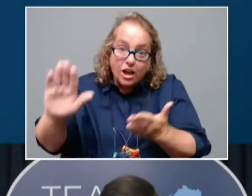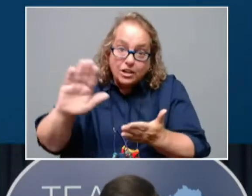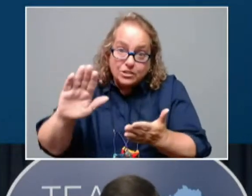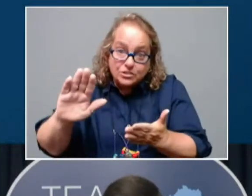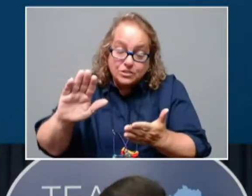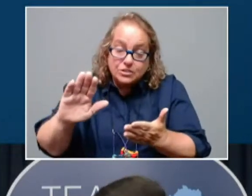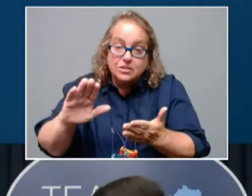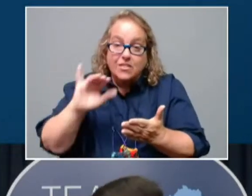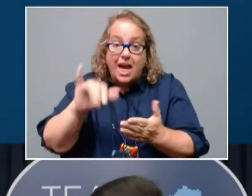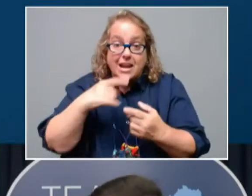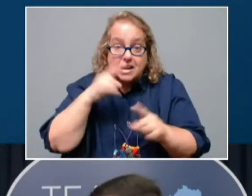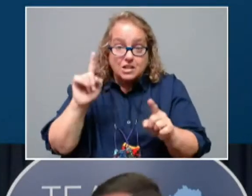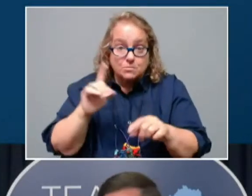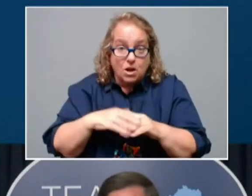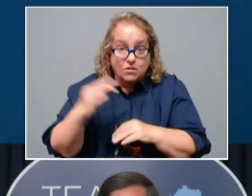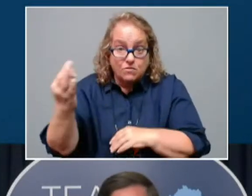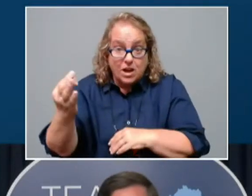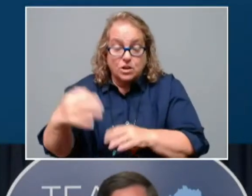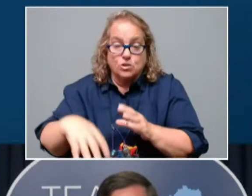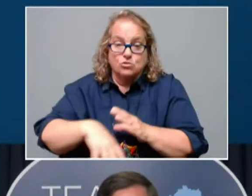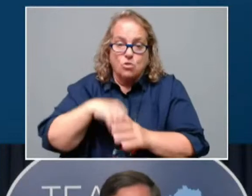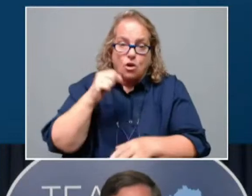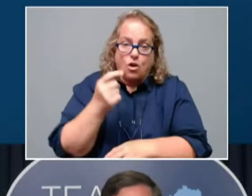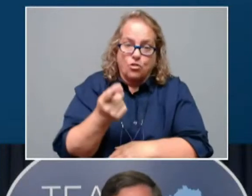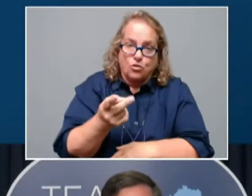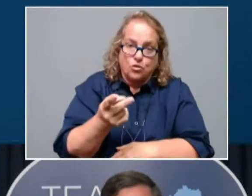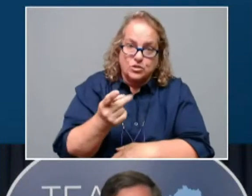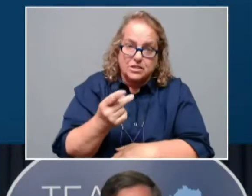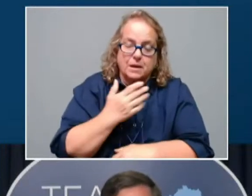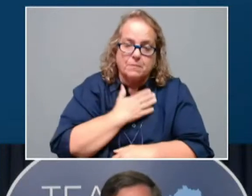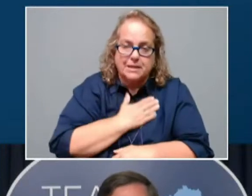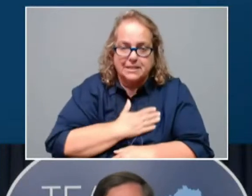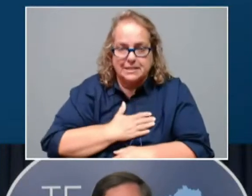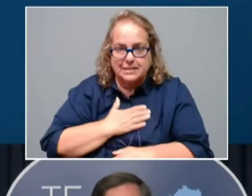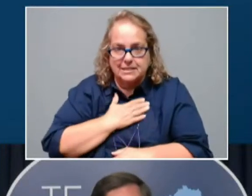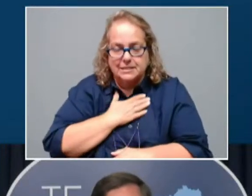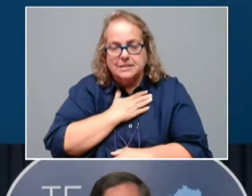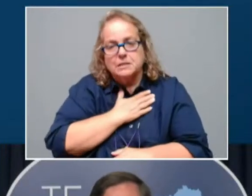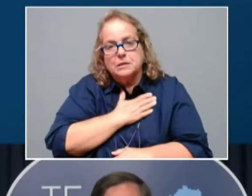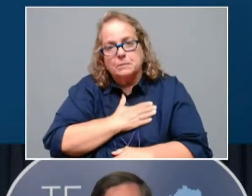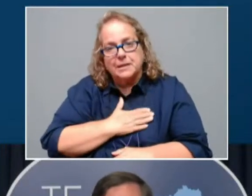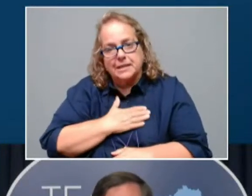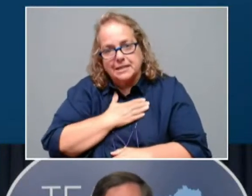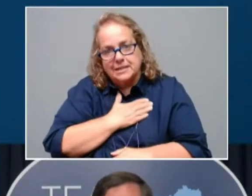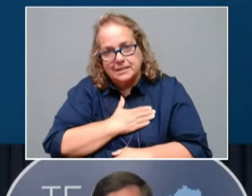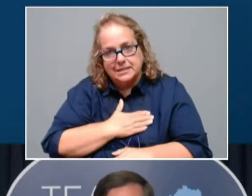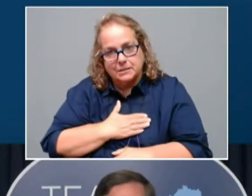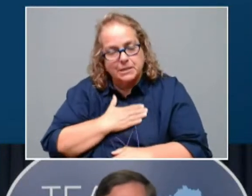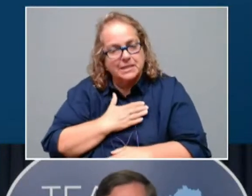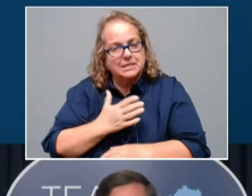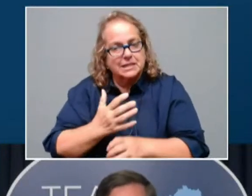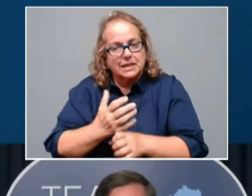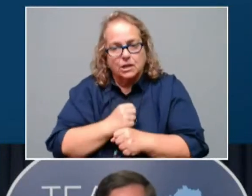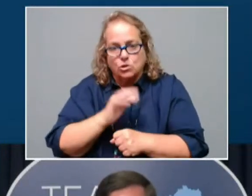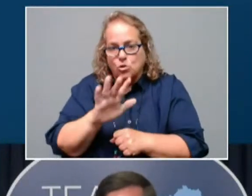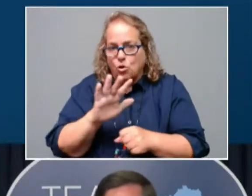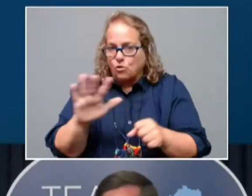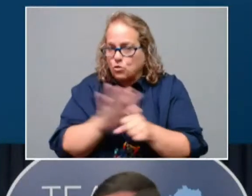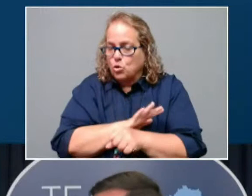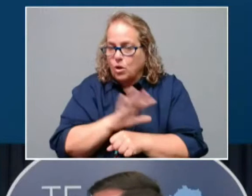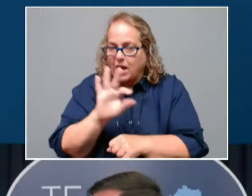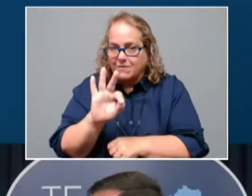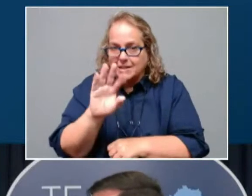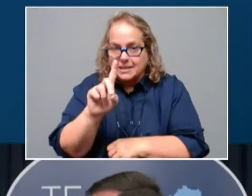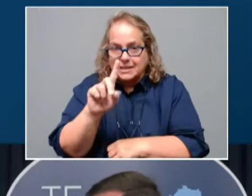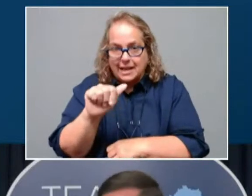Friday, the drawing on Thursday. Please, please get your fully FDA approved